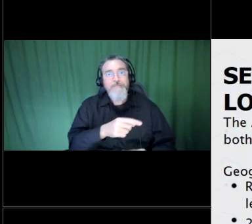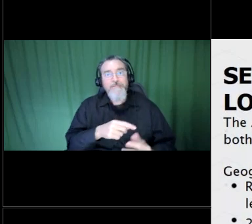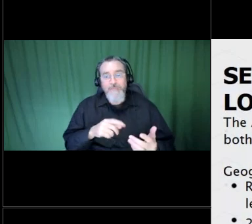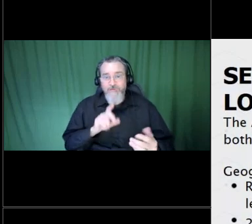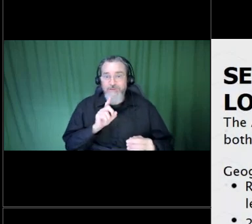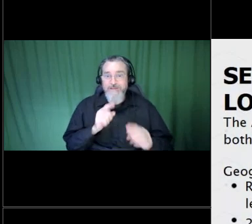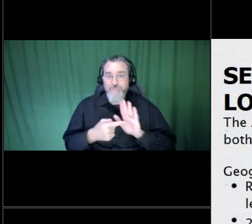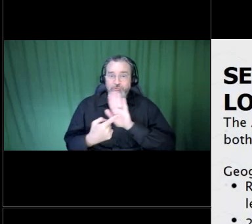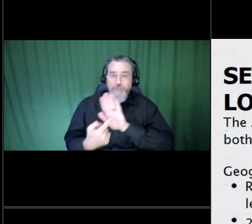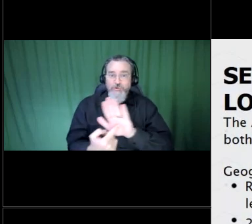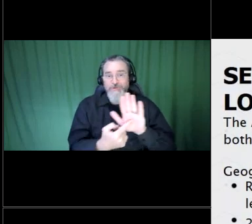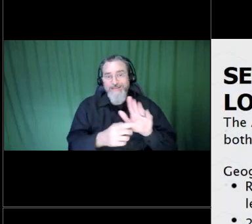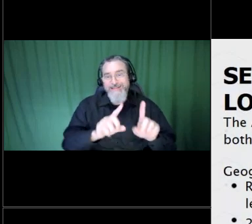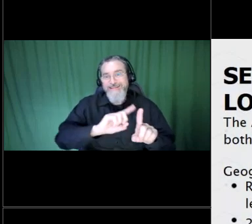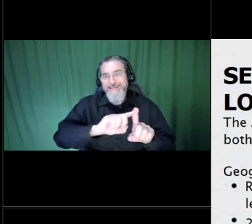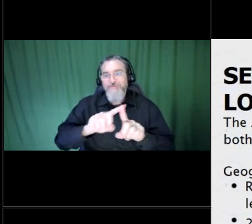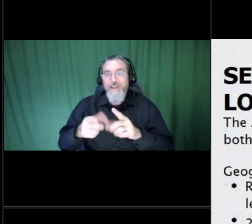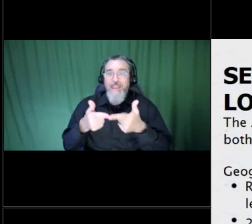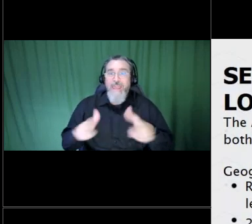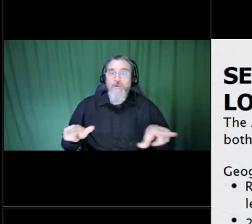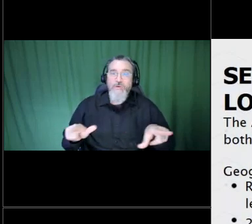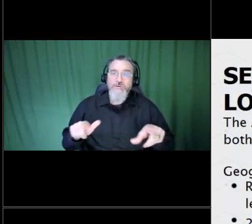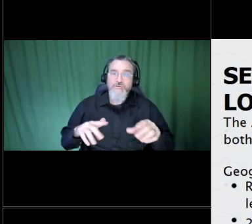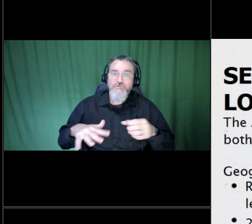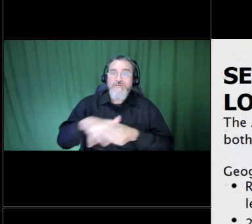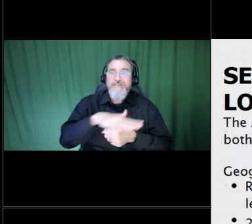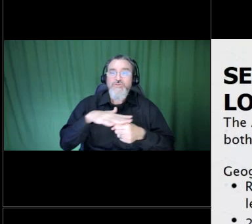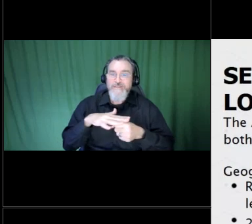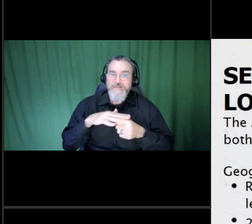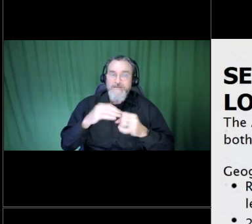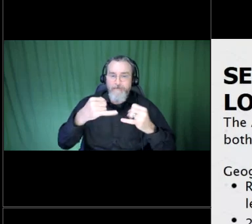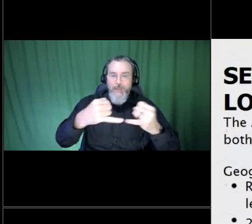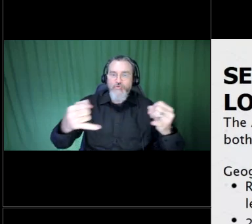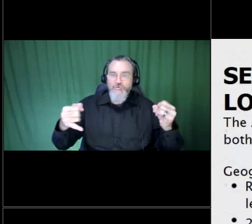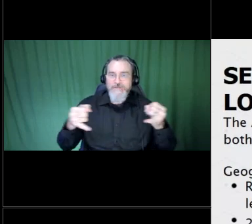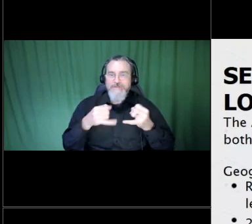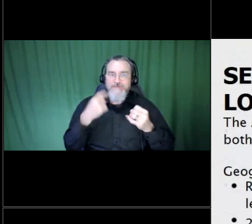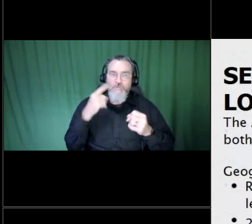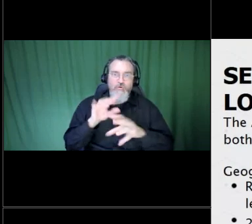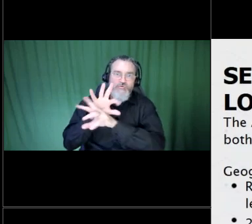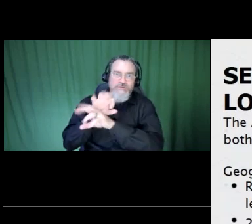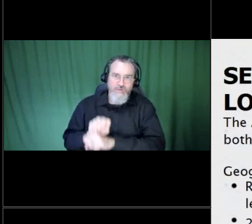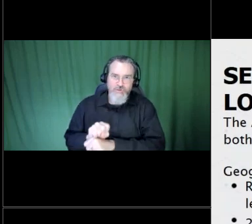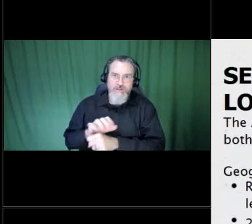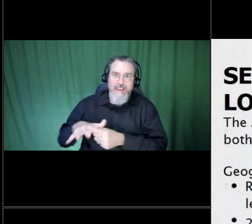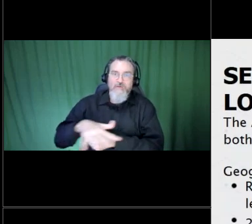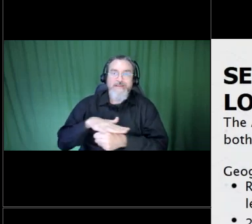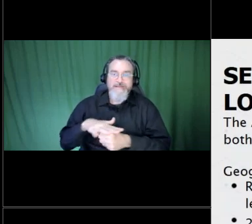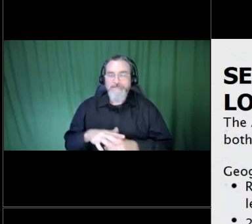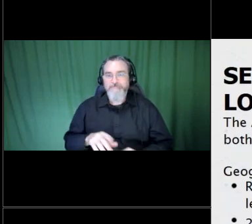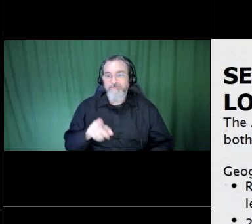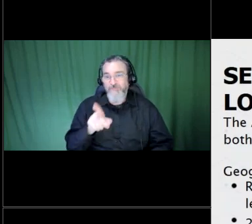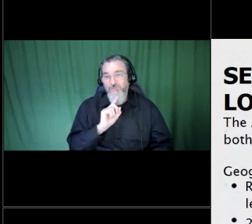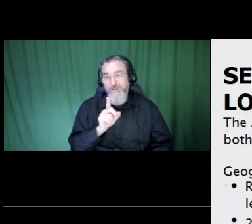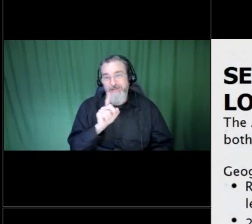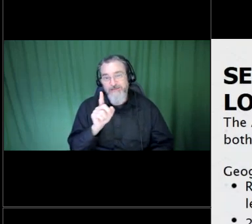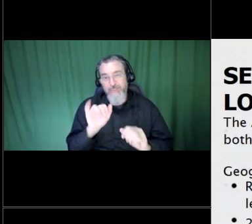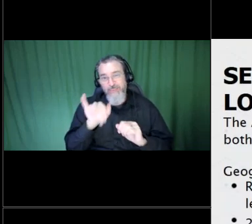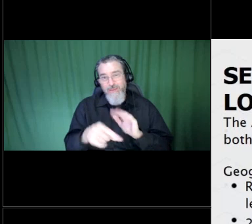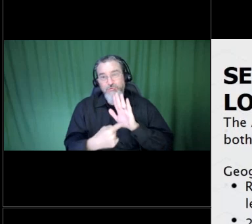indigenous languages regions of Alaska, or the language boundaries that represent those traditional territories. And what that's really showing too is that